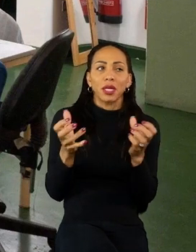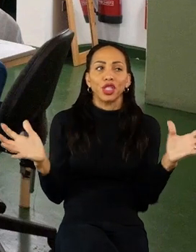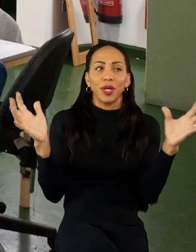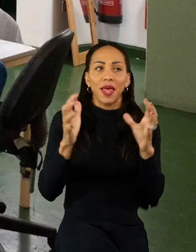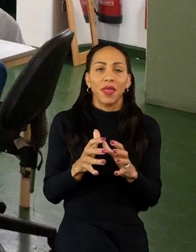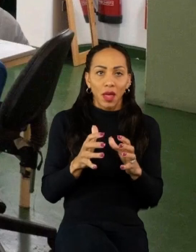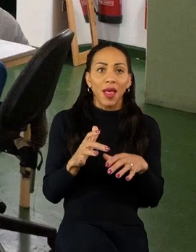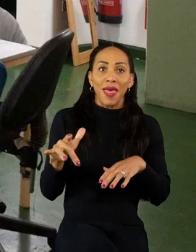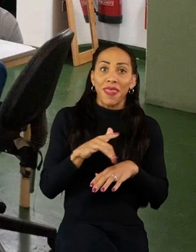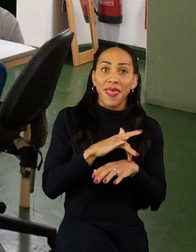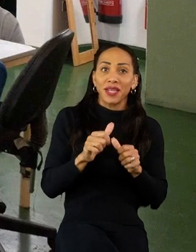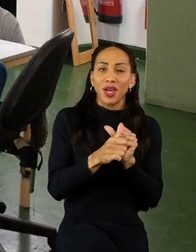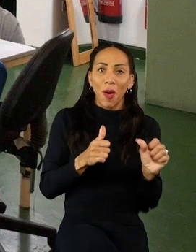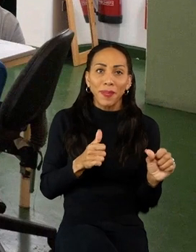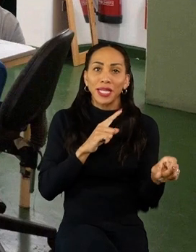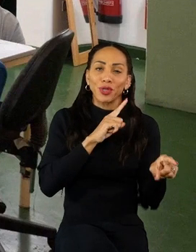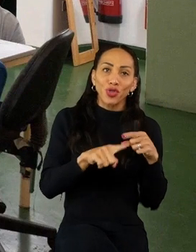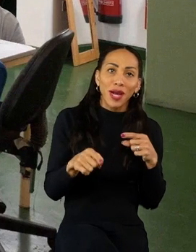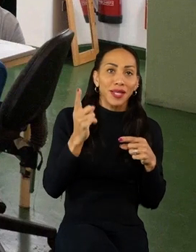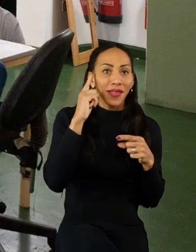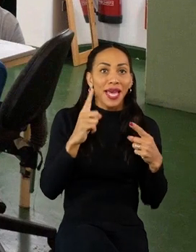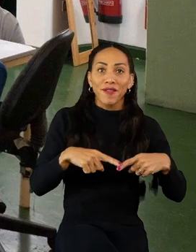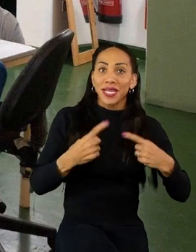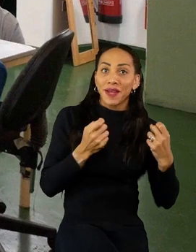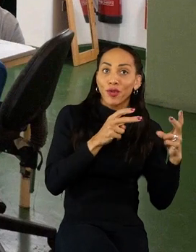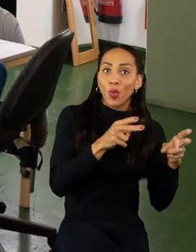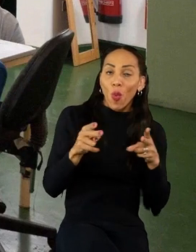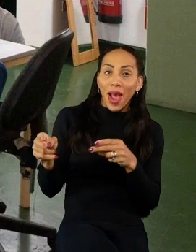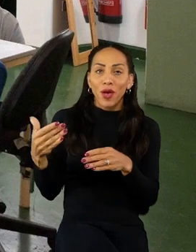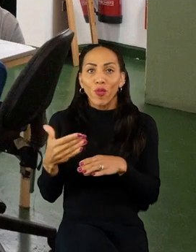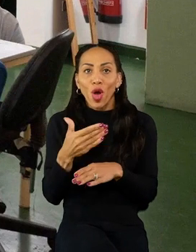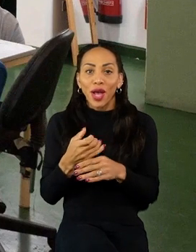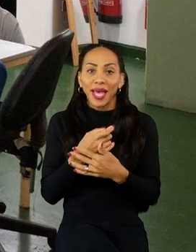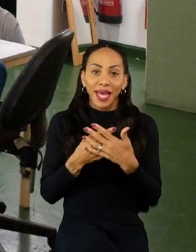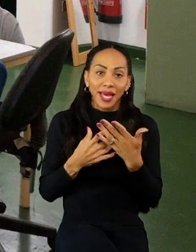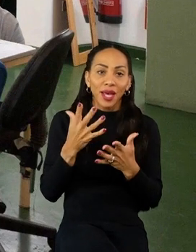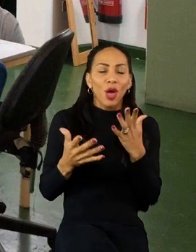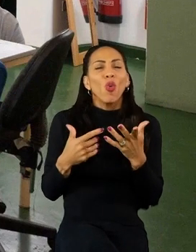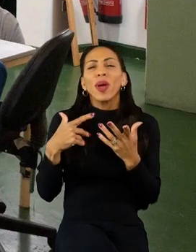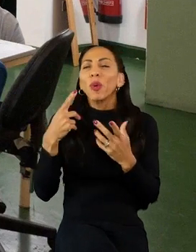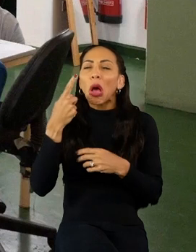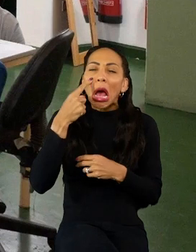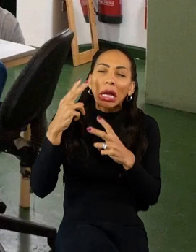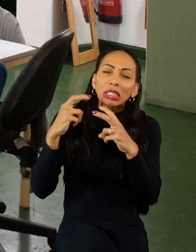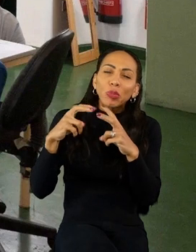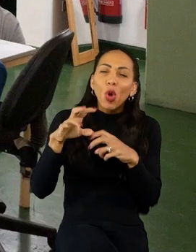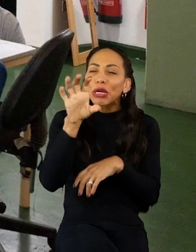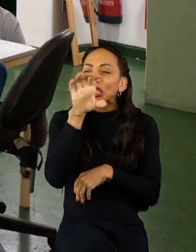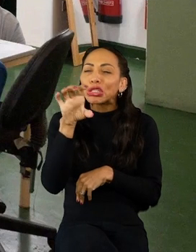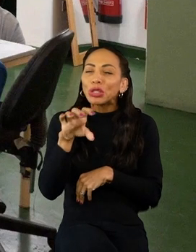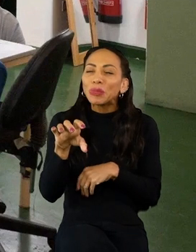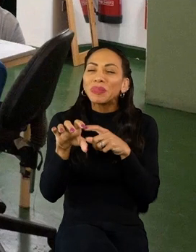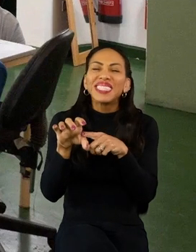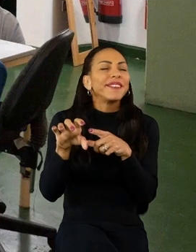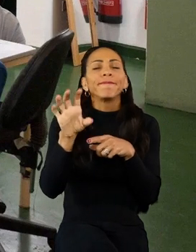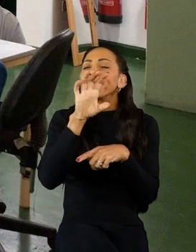who were desperately trying to find an alternative or were really exploring the possibilities of Zoom,